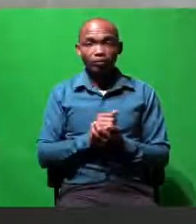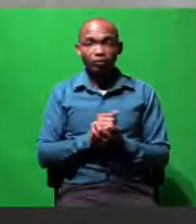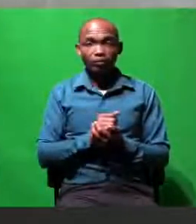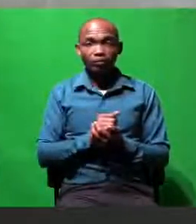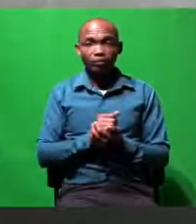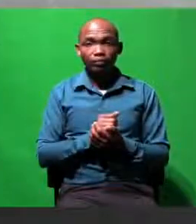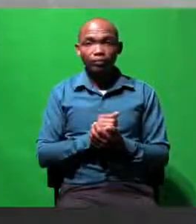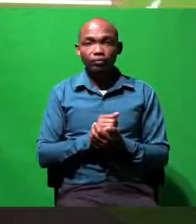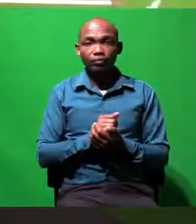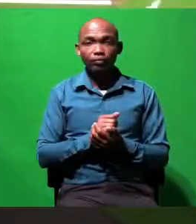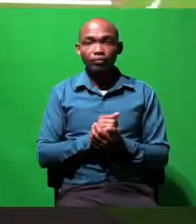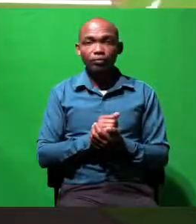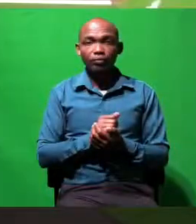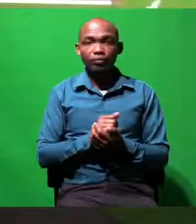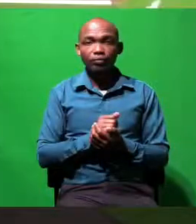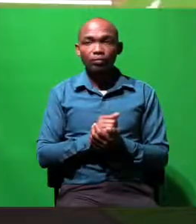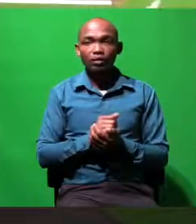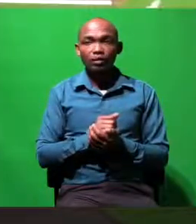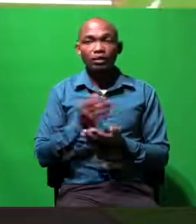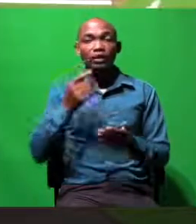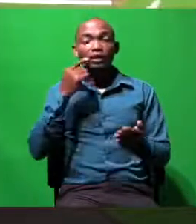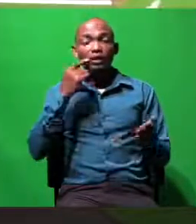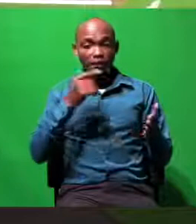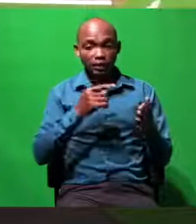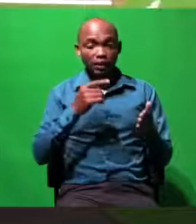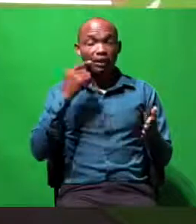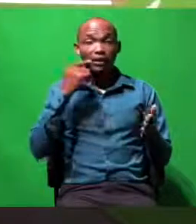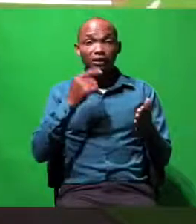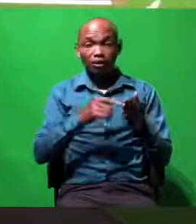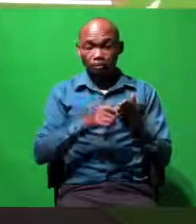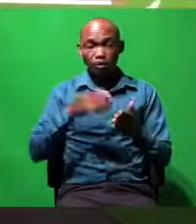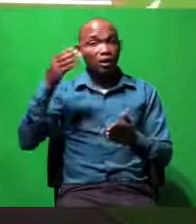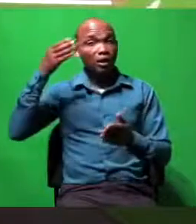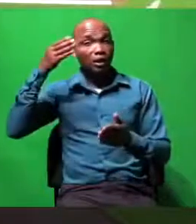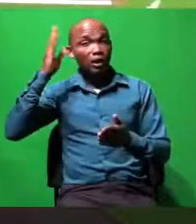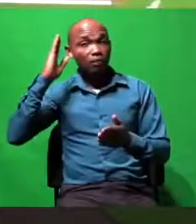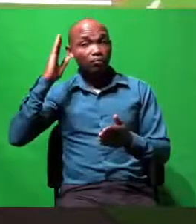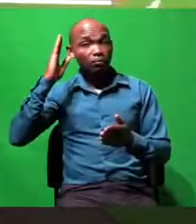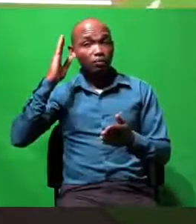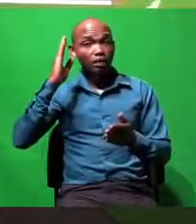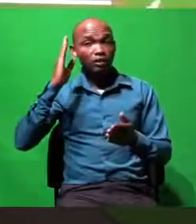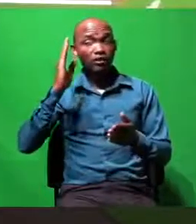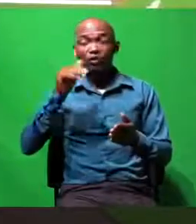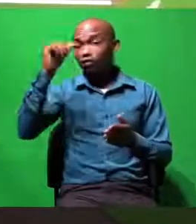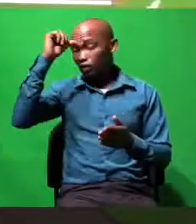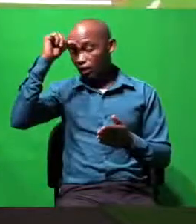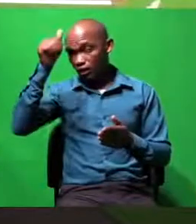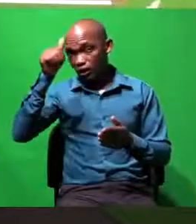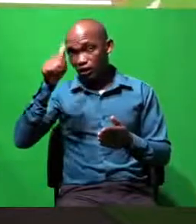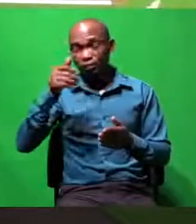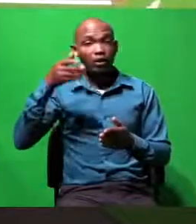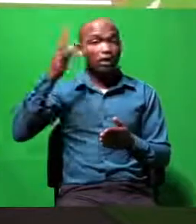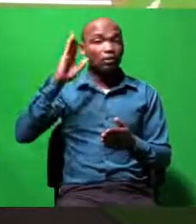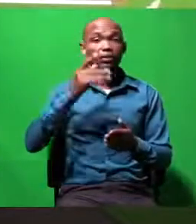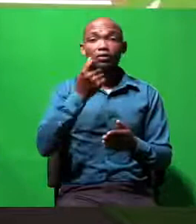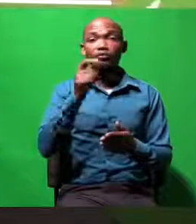you. There is a government of India, for example. There's a government of United Republic of Tanzania. There's